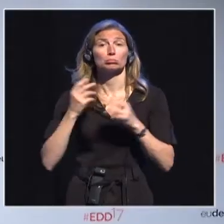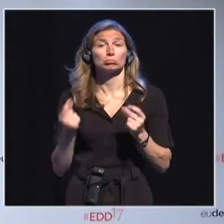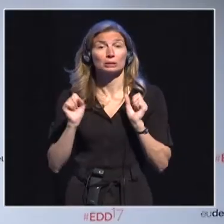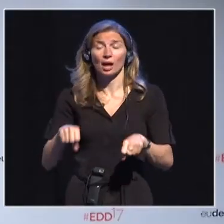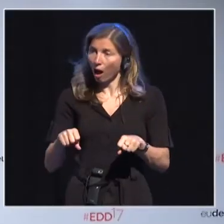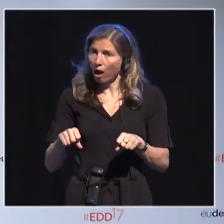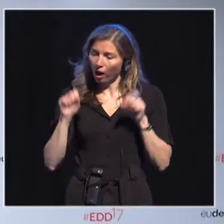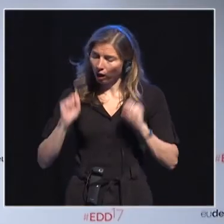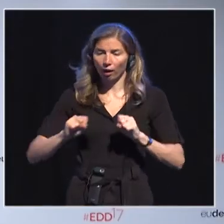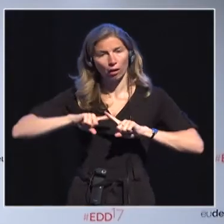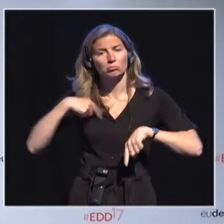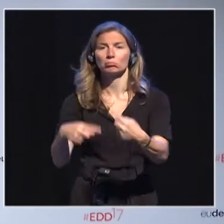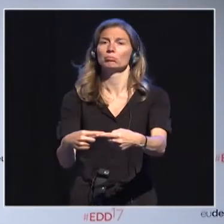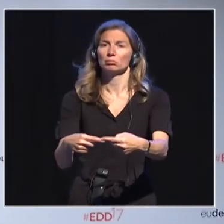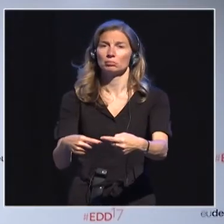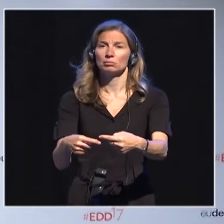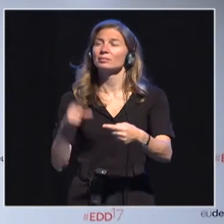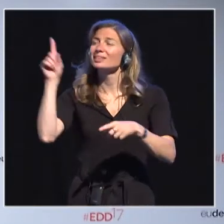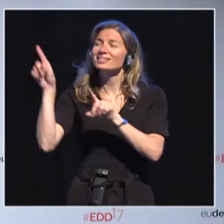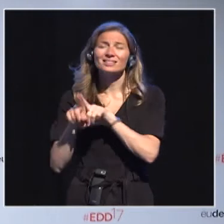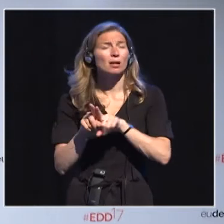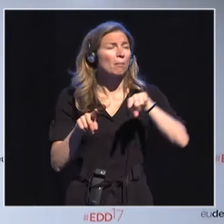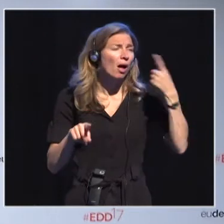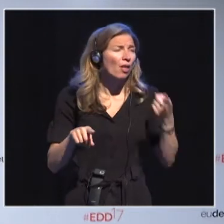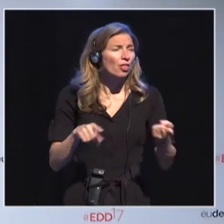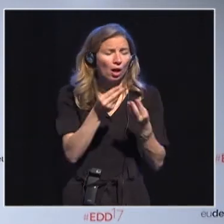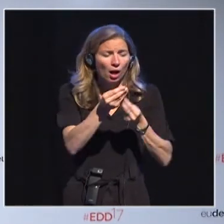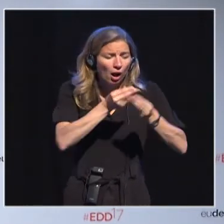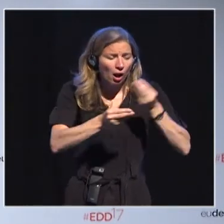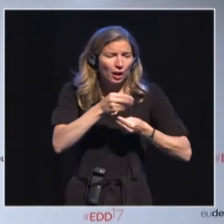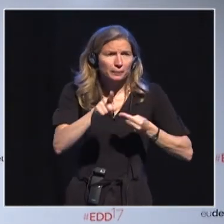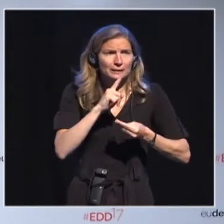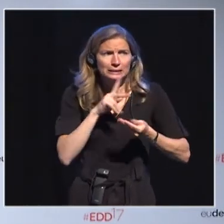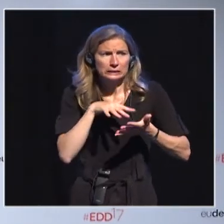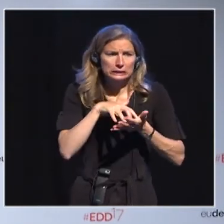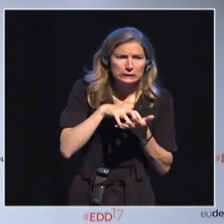even this morning, when people were talking about the fragile economies and thinking of it as